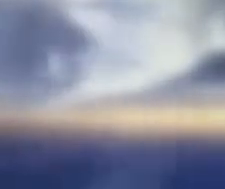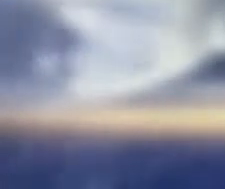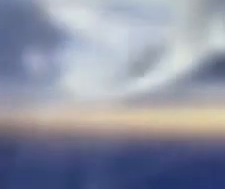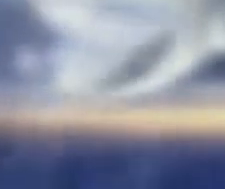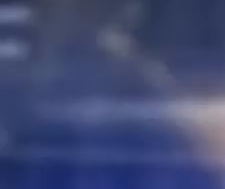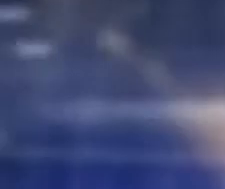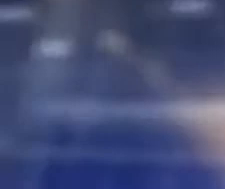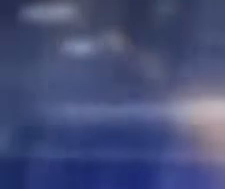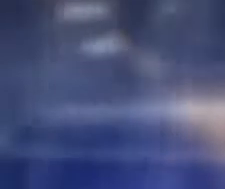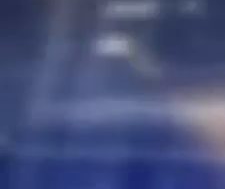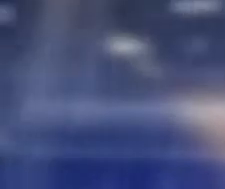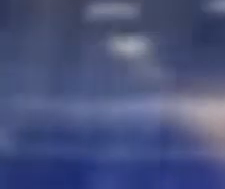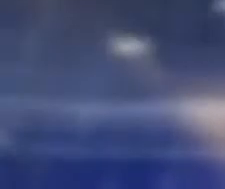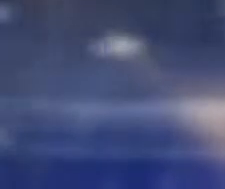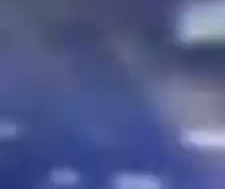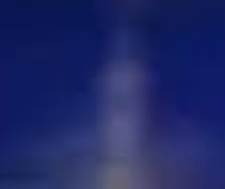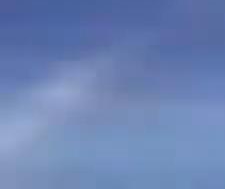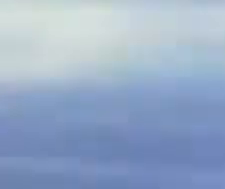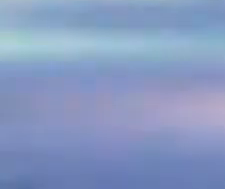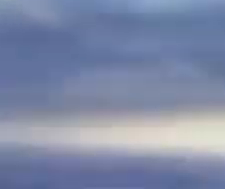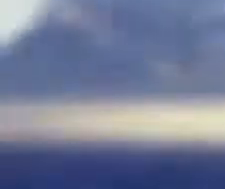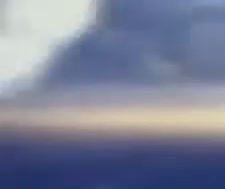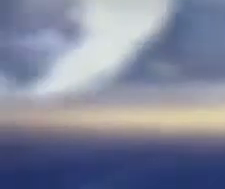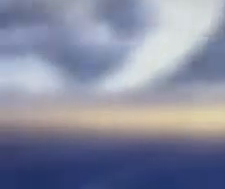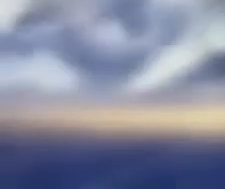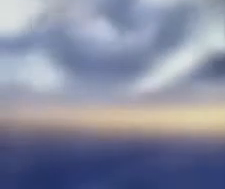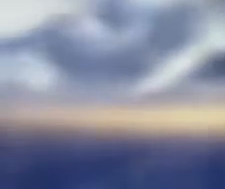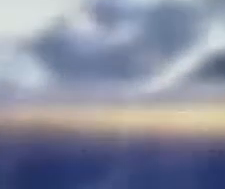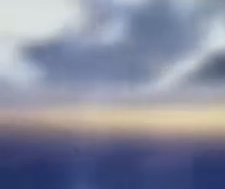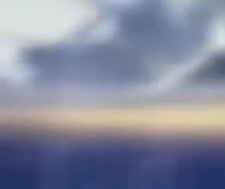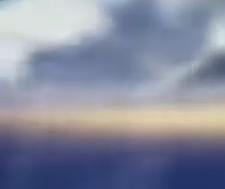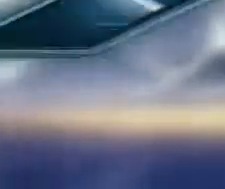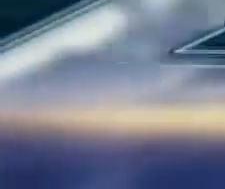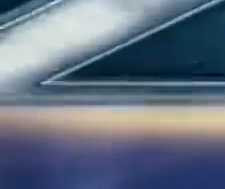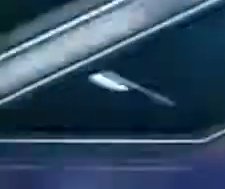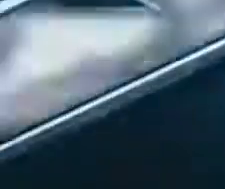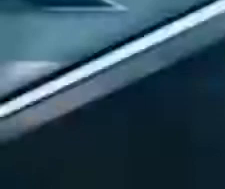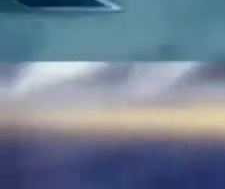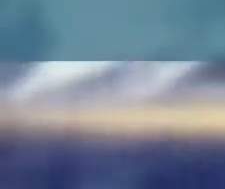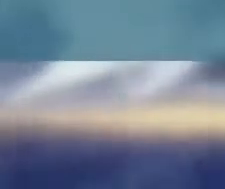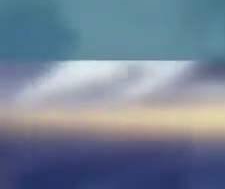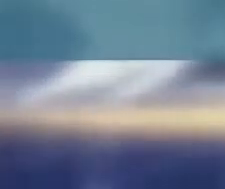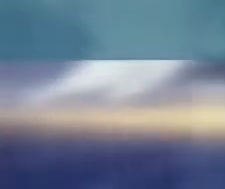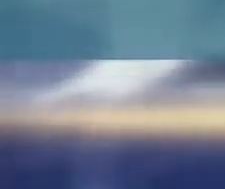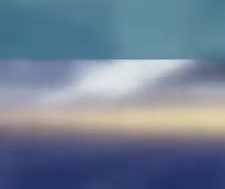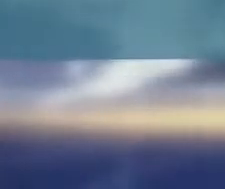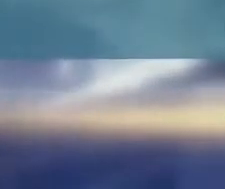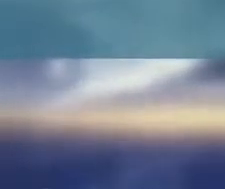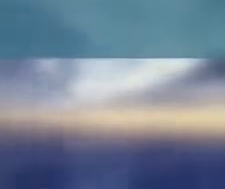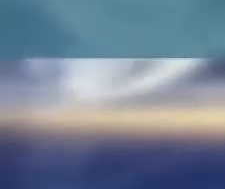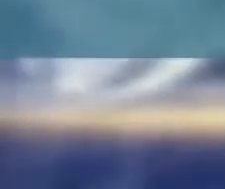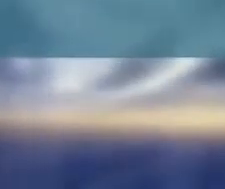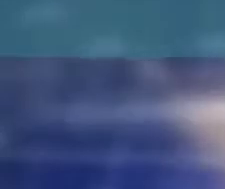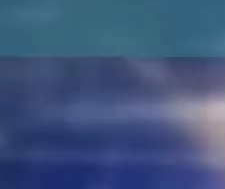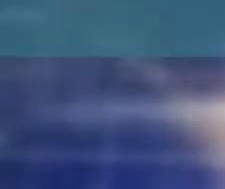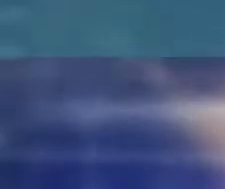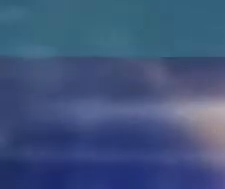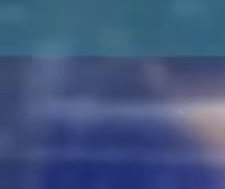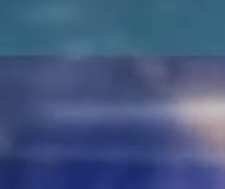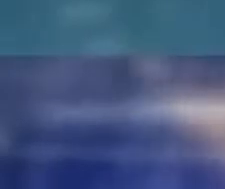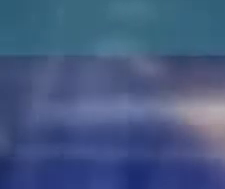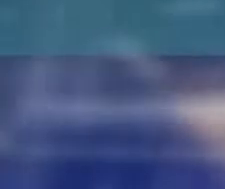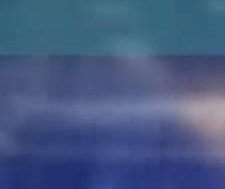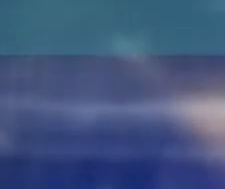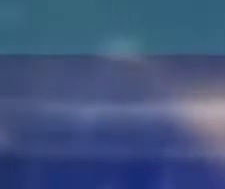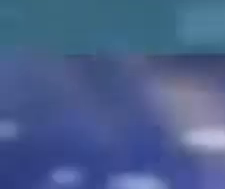establishment's expenses and profits during the period 2007 to 2011. In other business news, we're told that Sky Bahamas